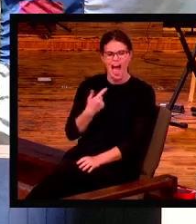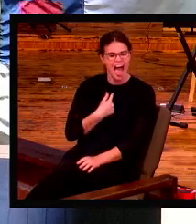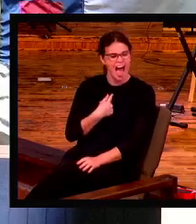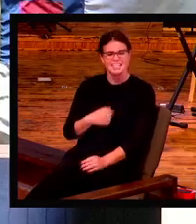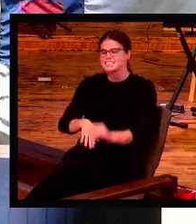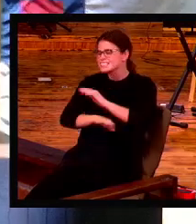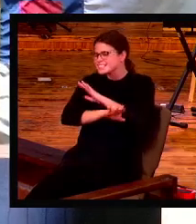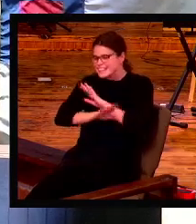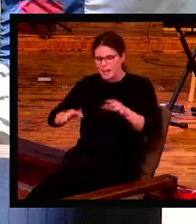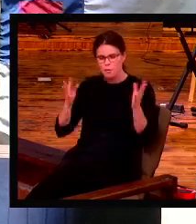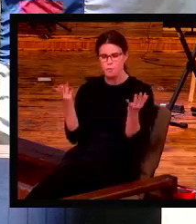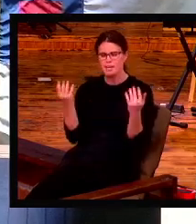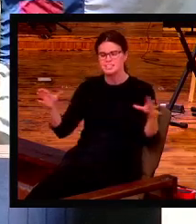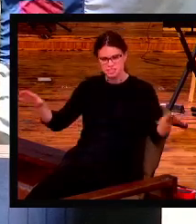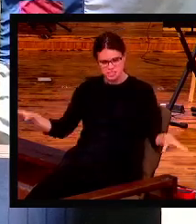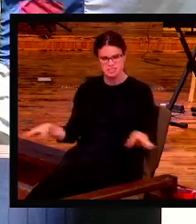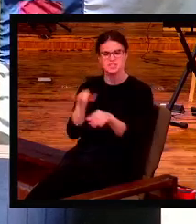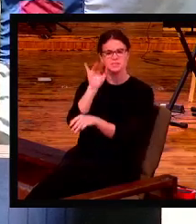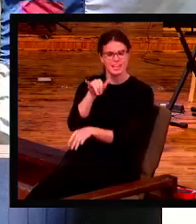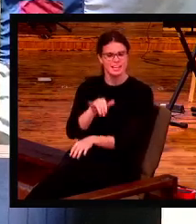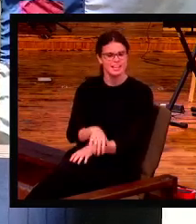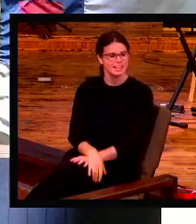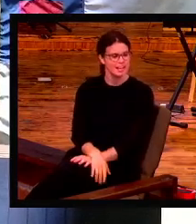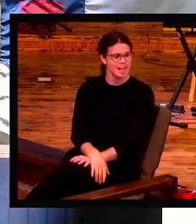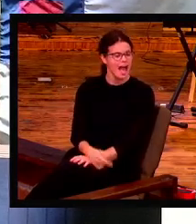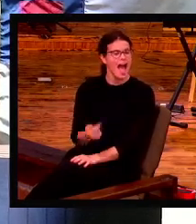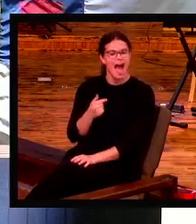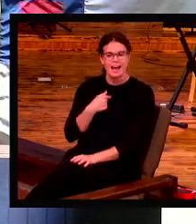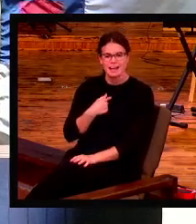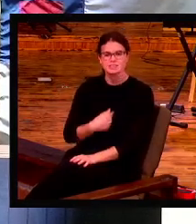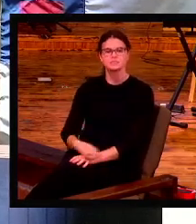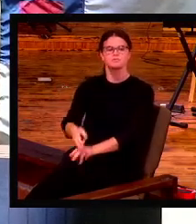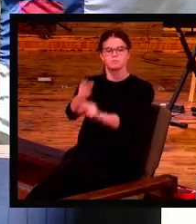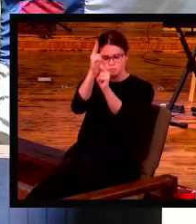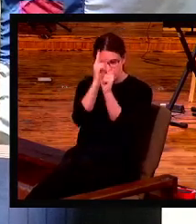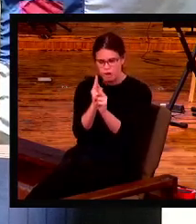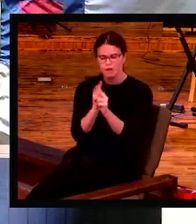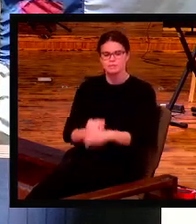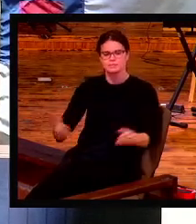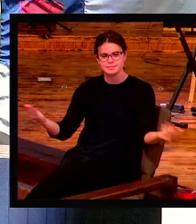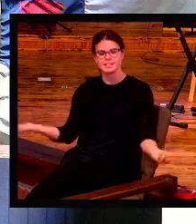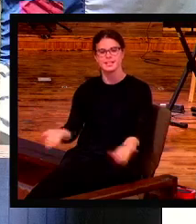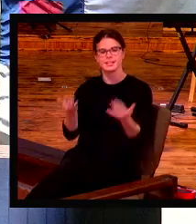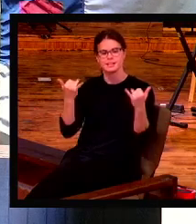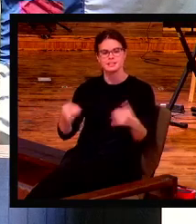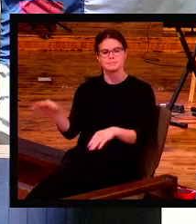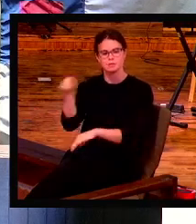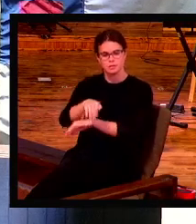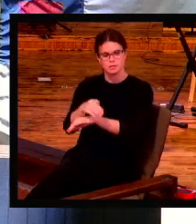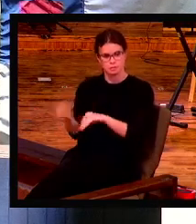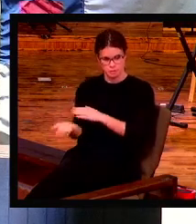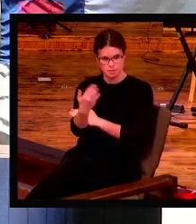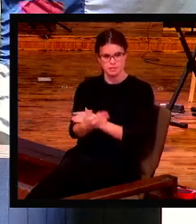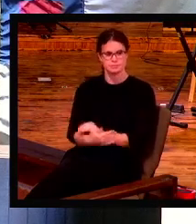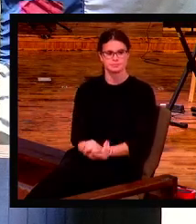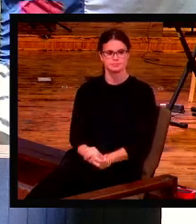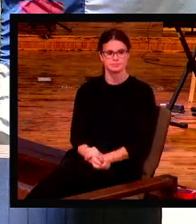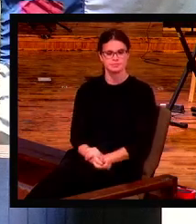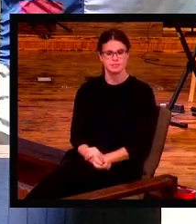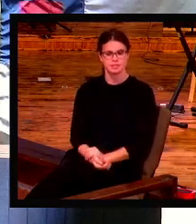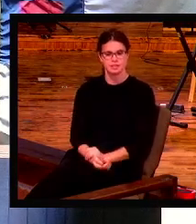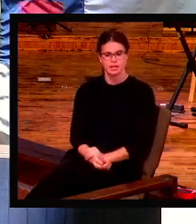Man, y'all look amazing. And I am so honored to be here with you this morning. Take a moment and let's